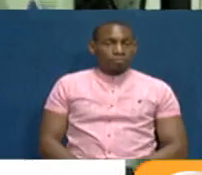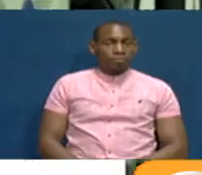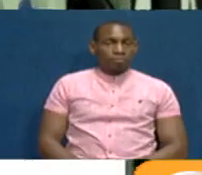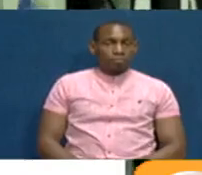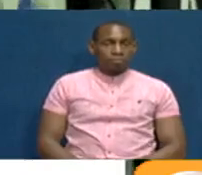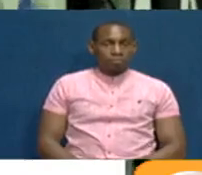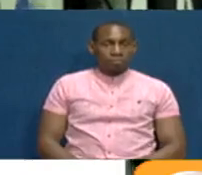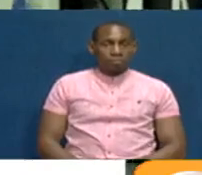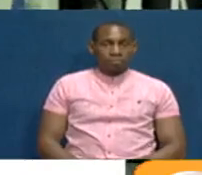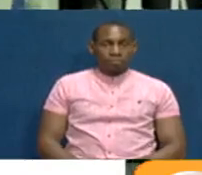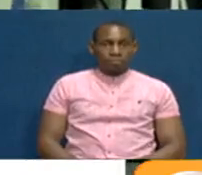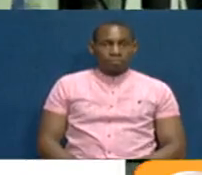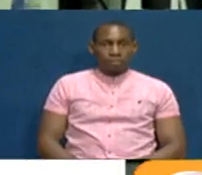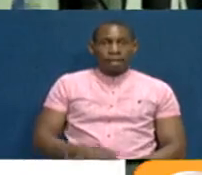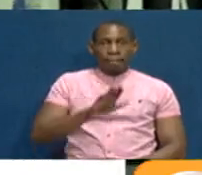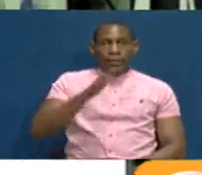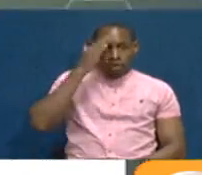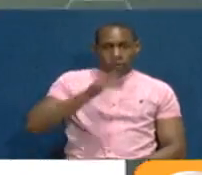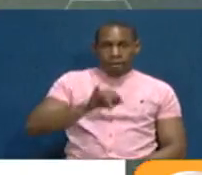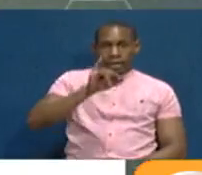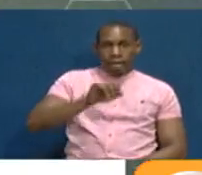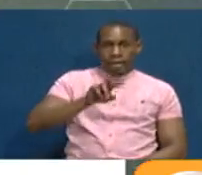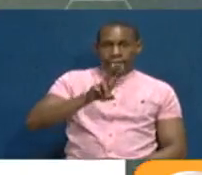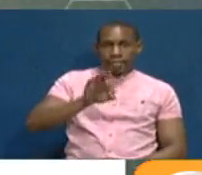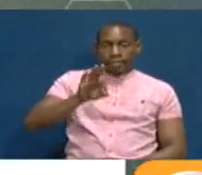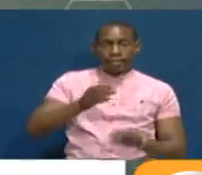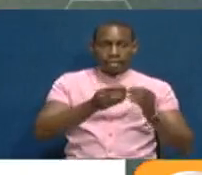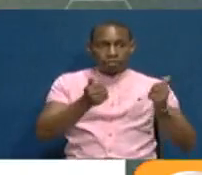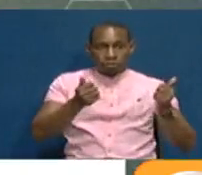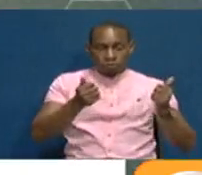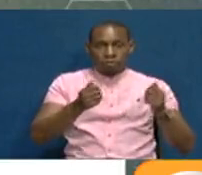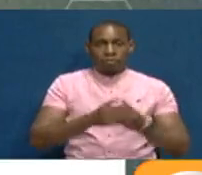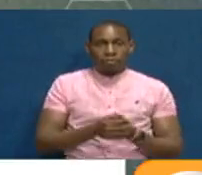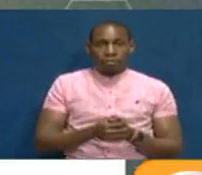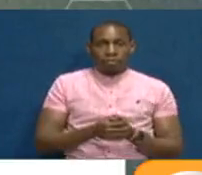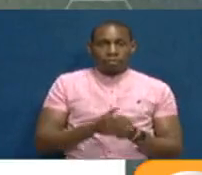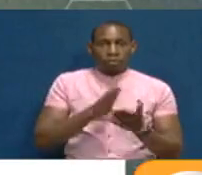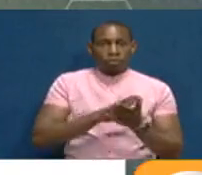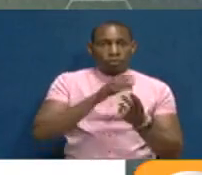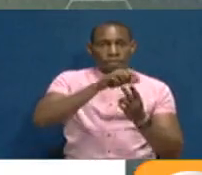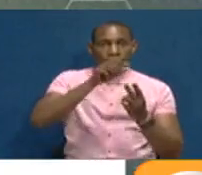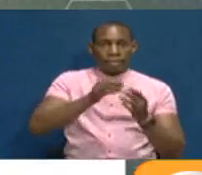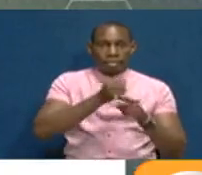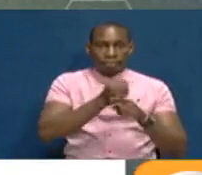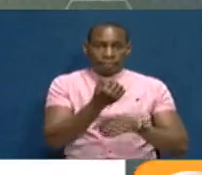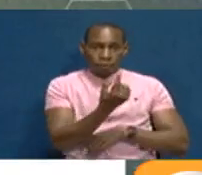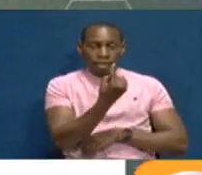Then we know IVF becomes the solution in that case. You pick one sperm